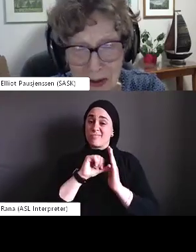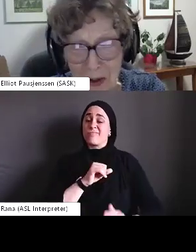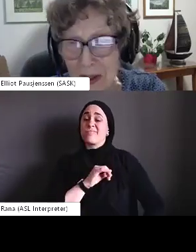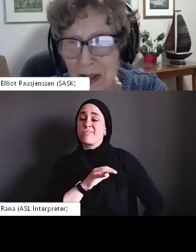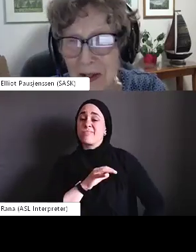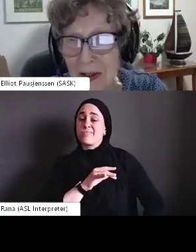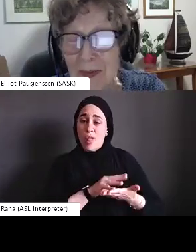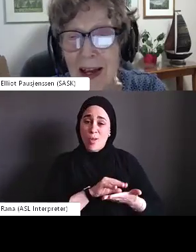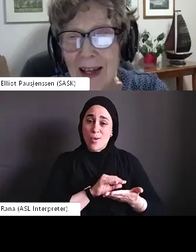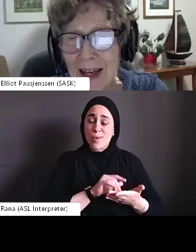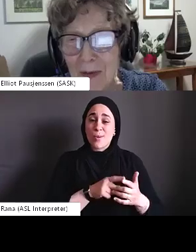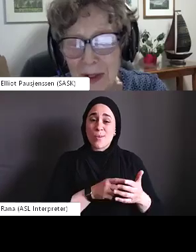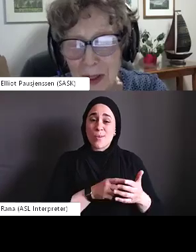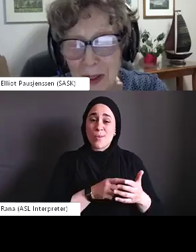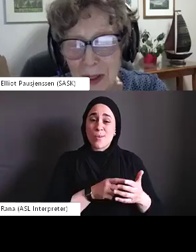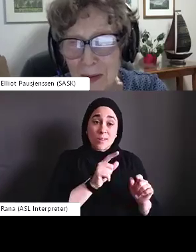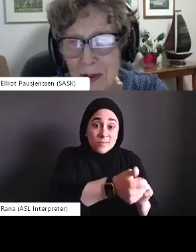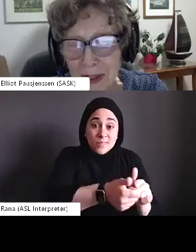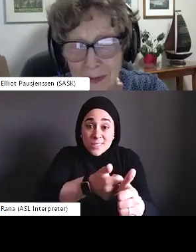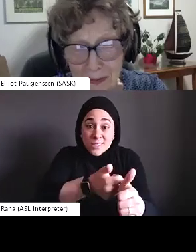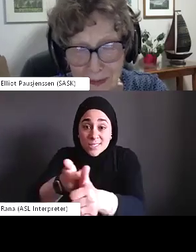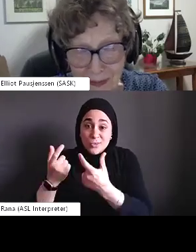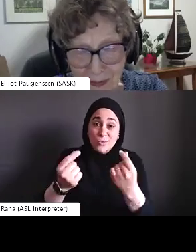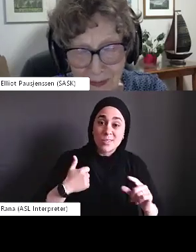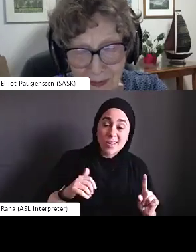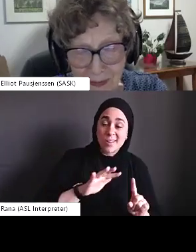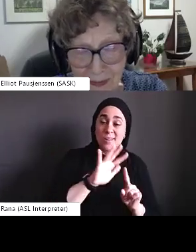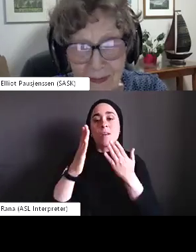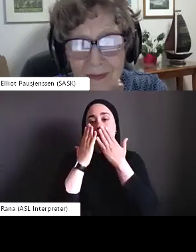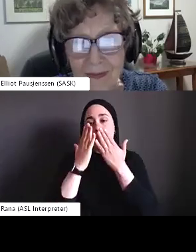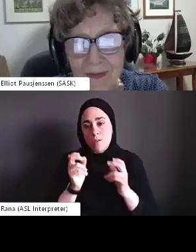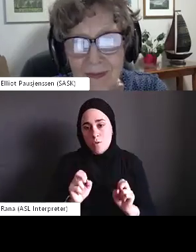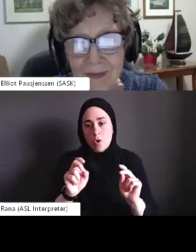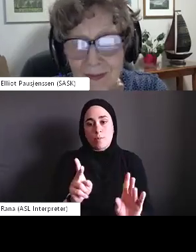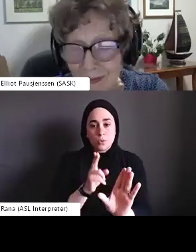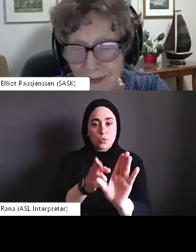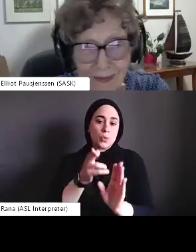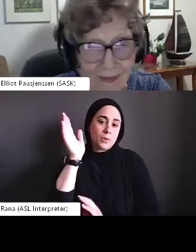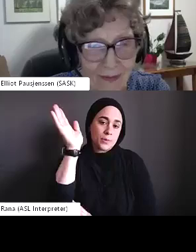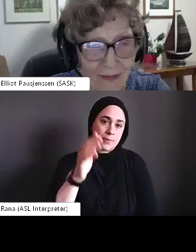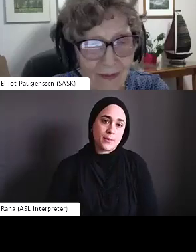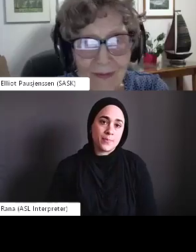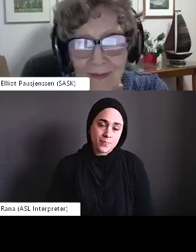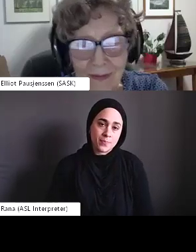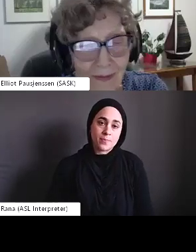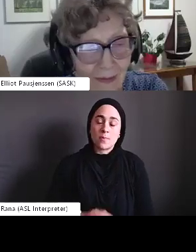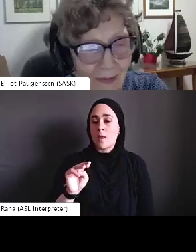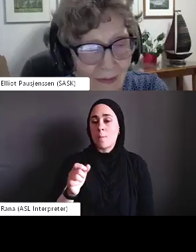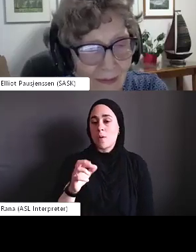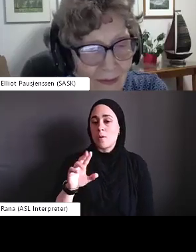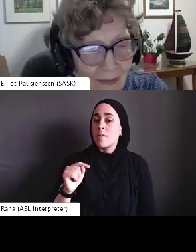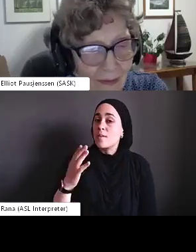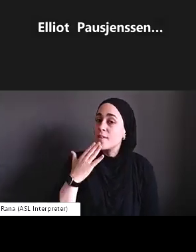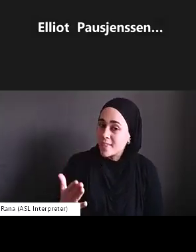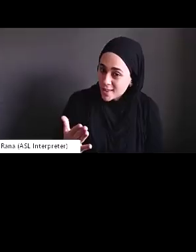doing across the country. Thank you It for is. this opportunity. Thank you so much, Elliot and Terry. And Olive, I'm going